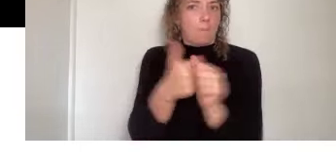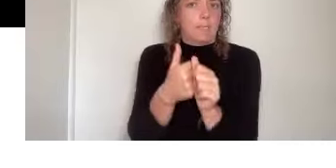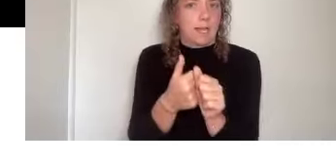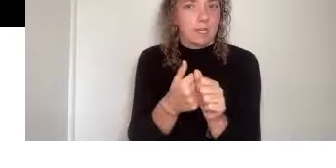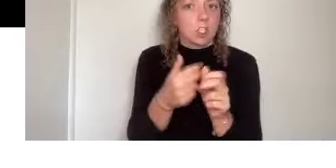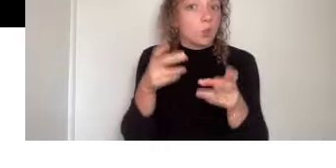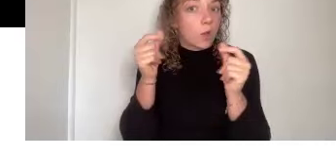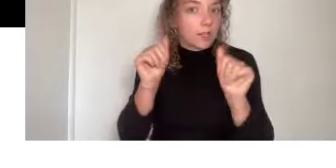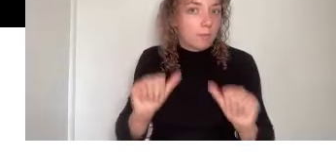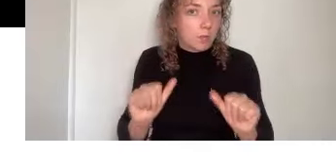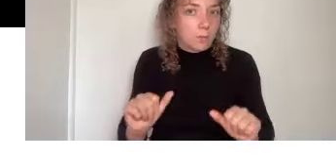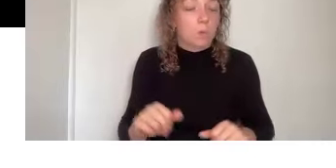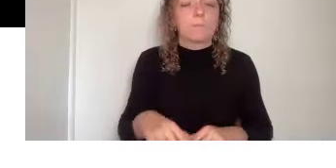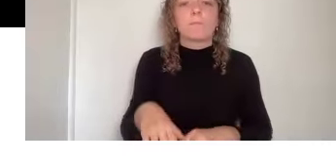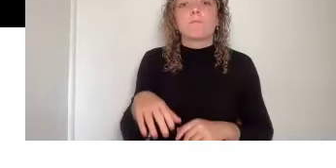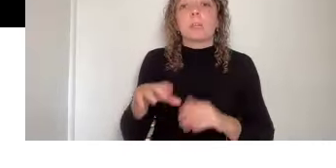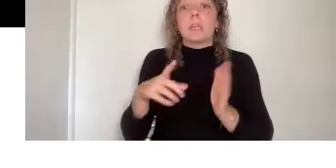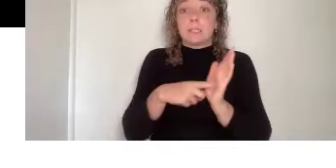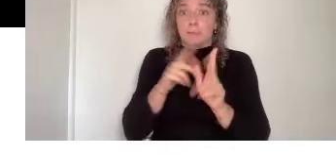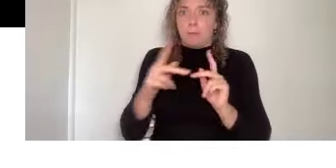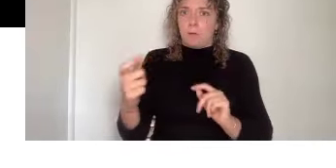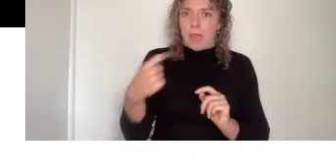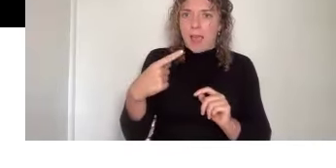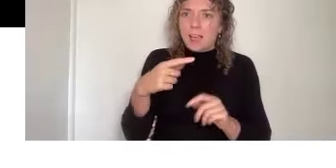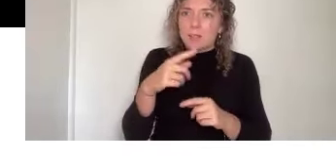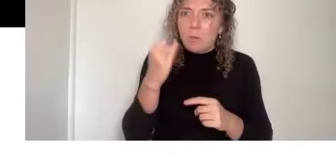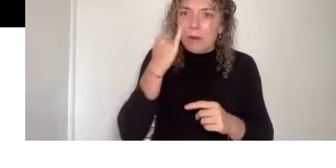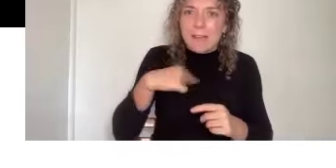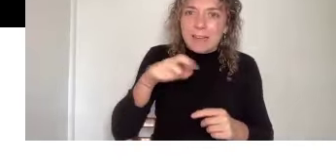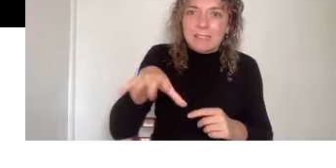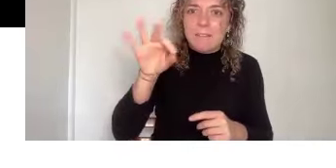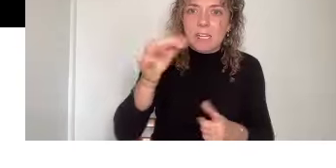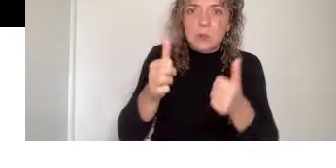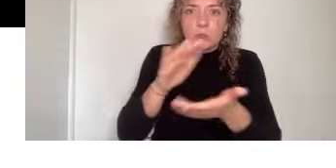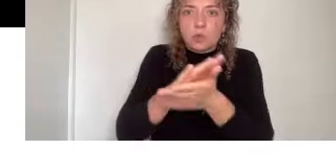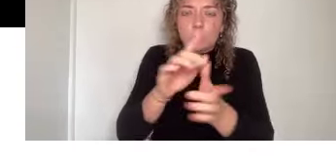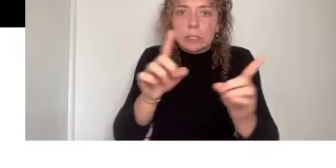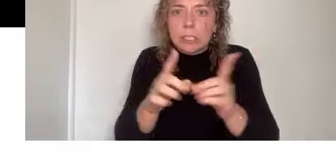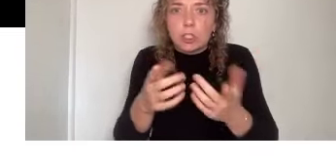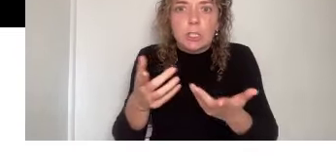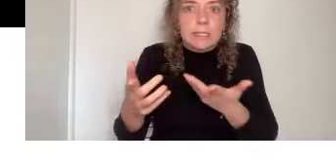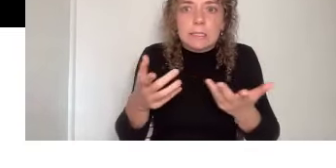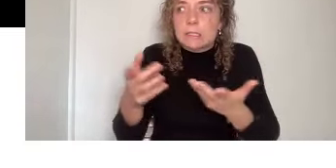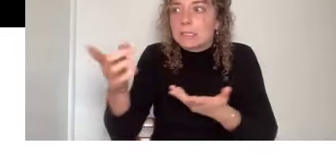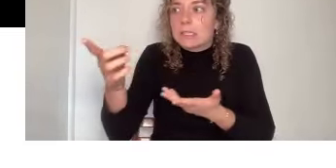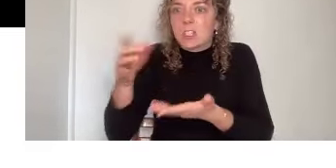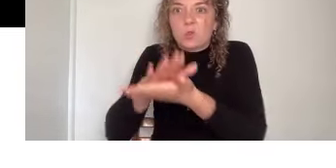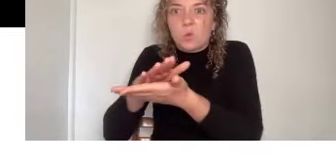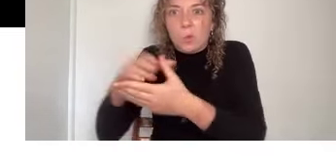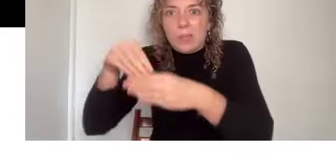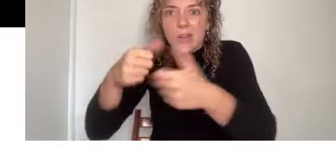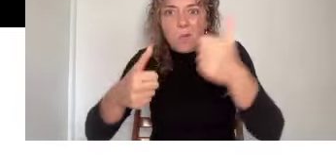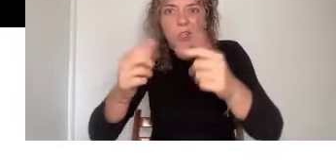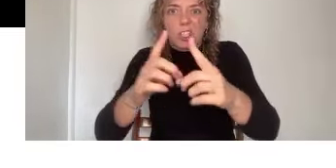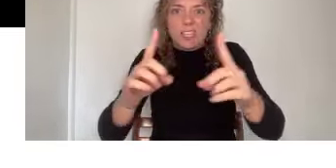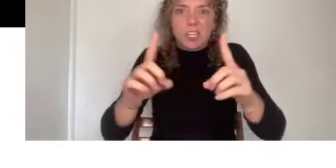Also, a question we sometimes get is, what if you need to find out what school district a school is in,